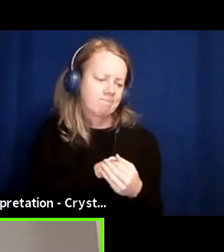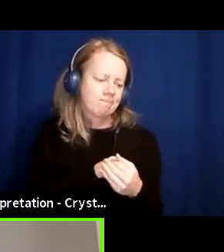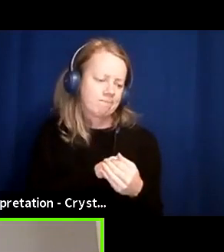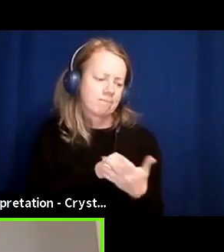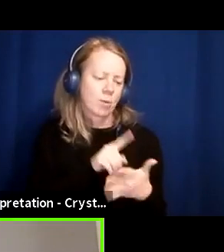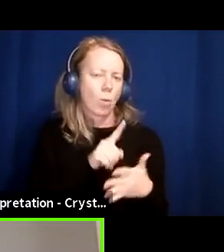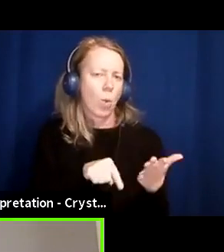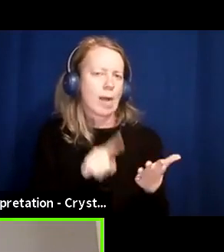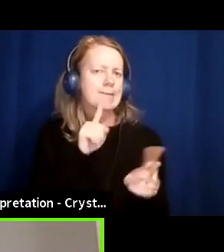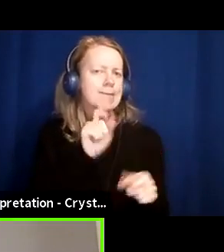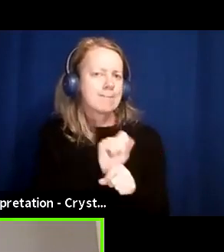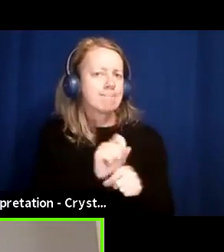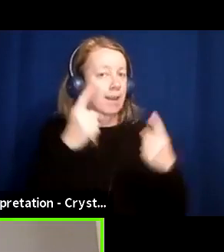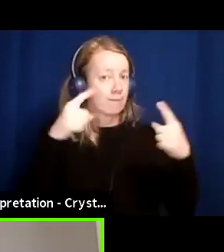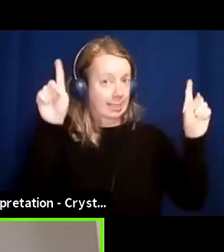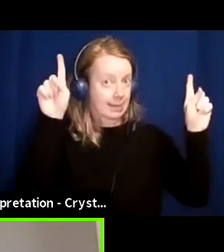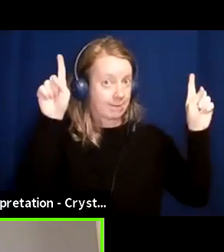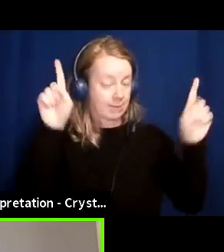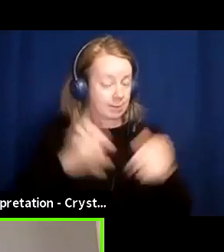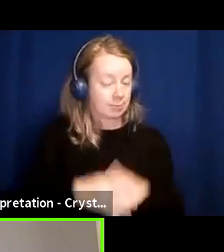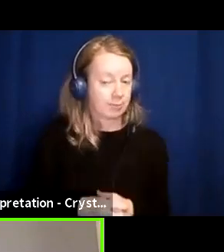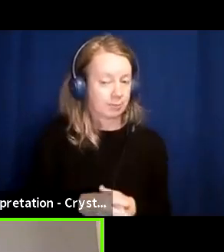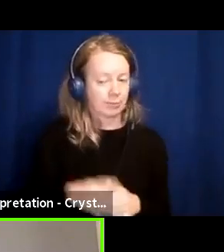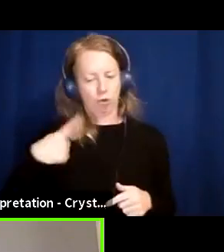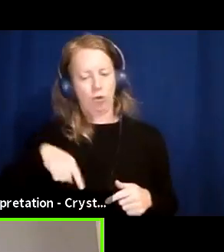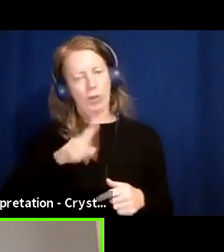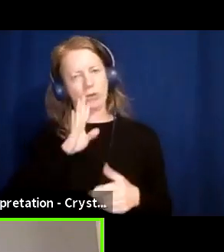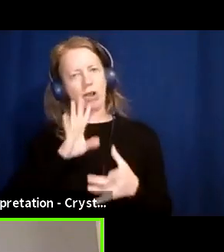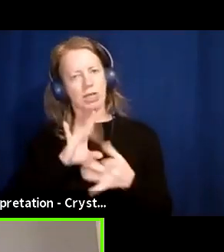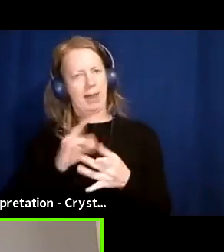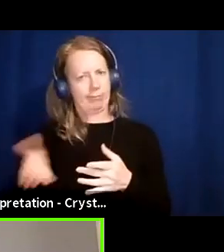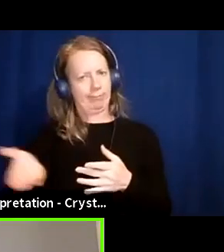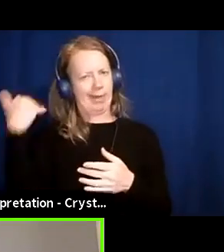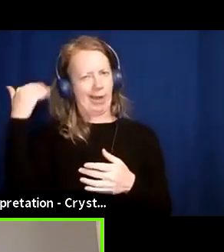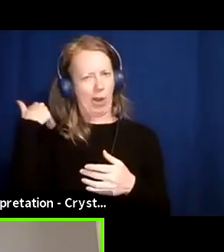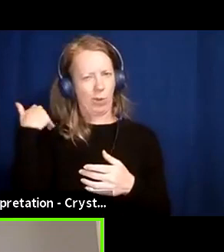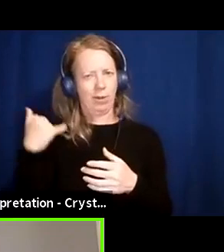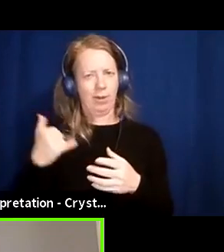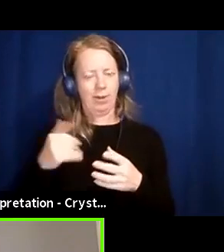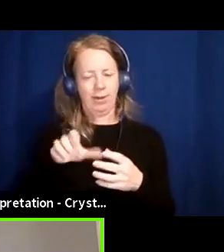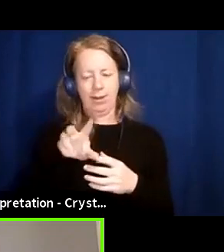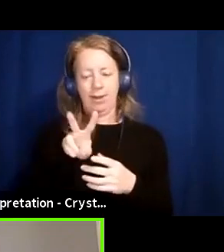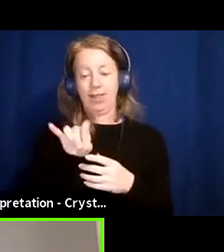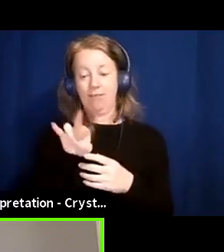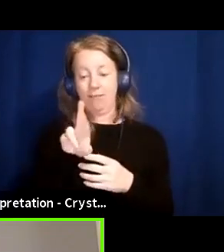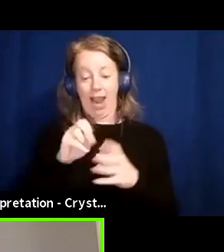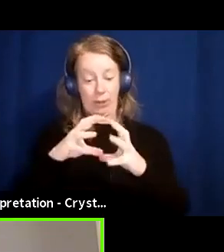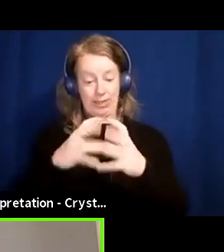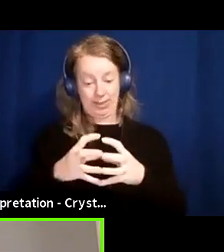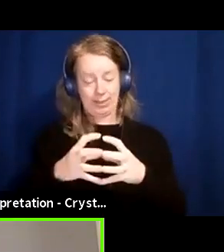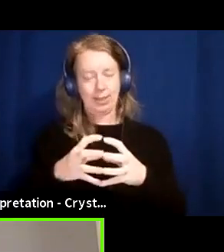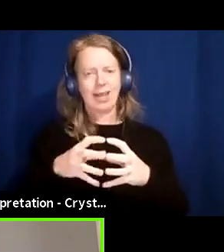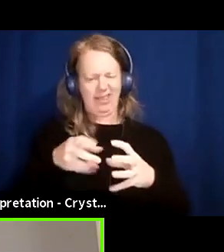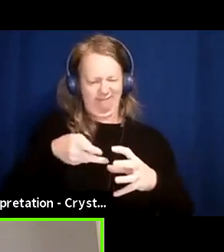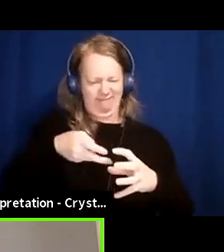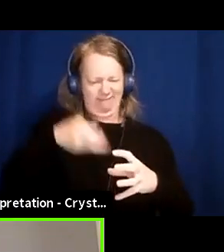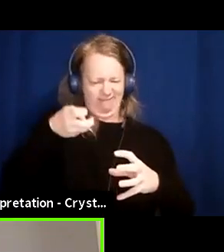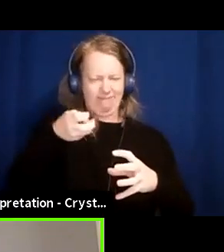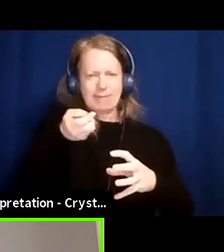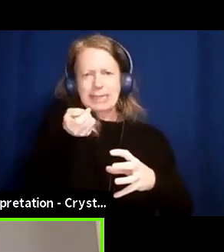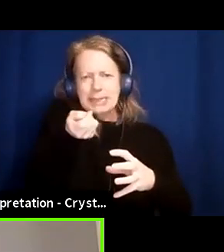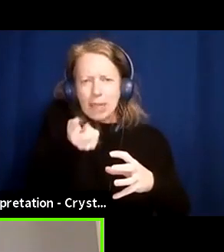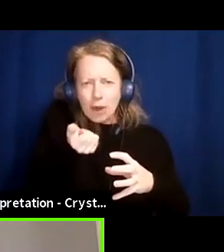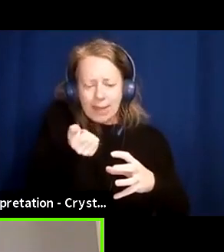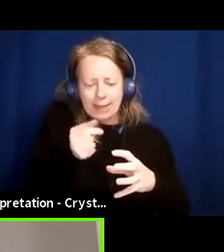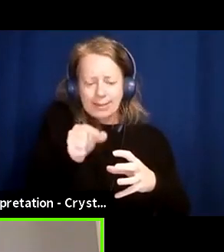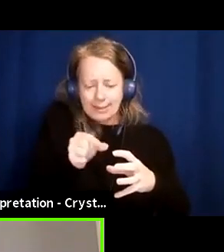effective, like we mentioned earlier, what is that piece, that identifiable piece of the virus that our body's immune